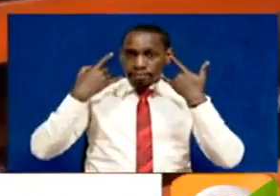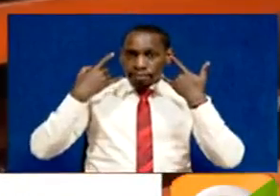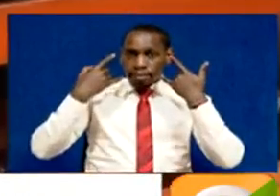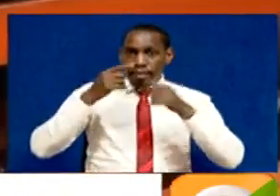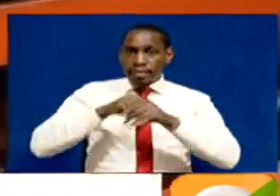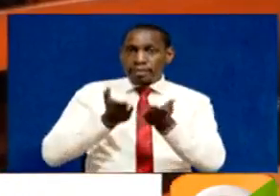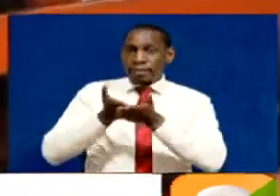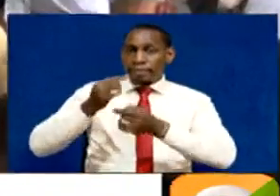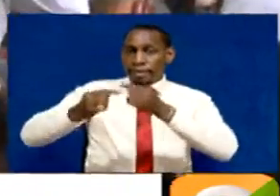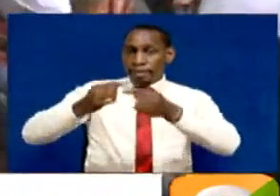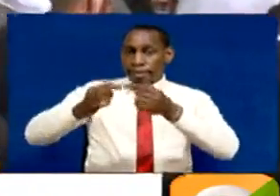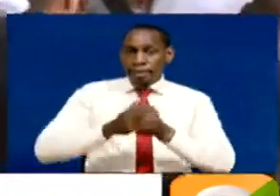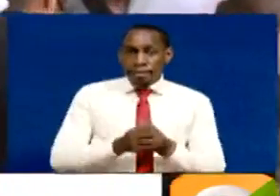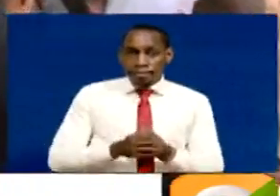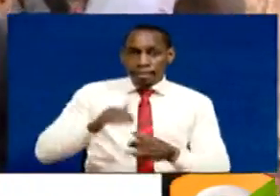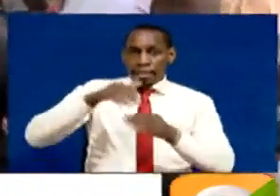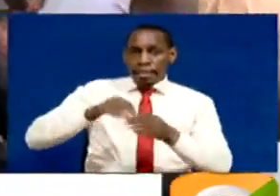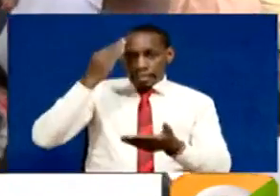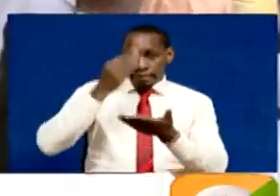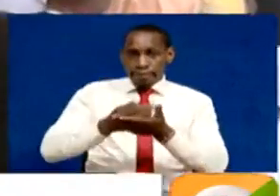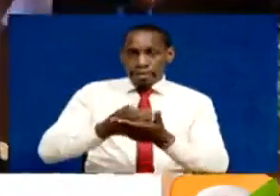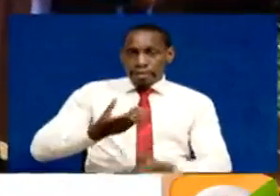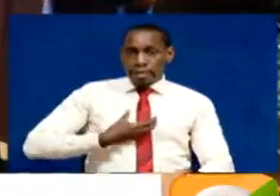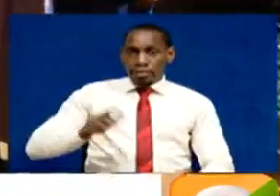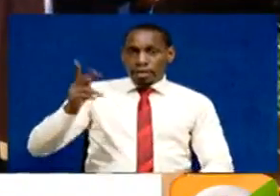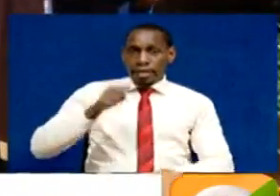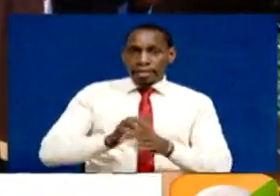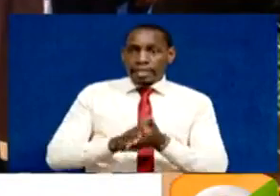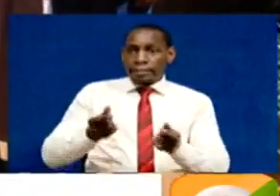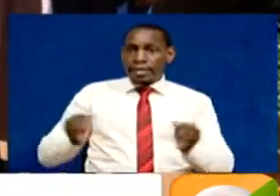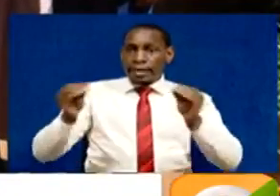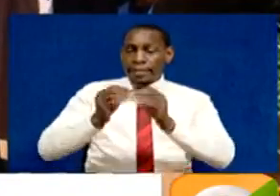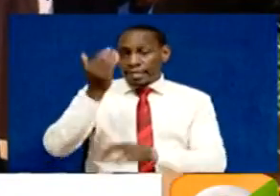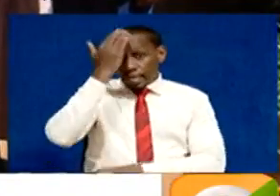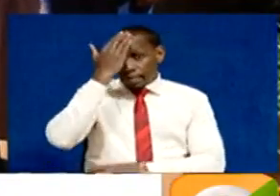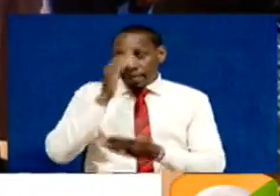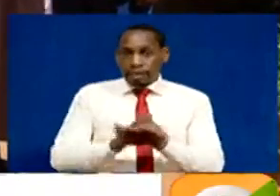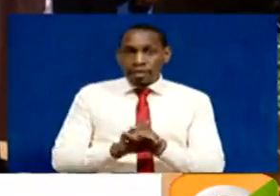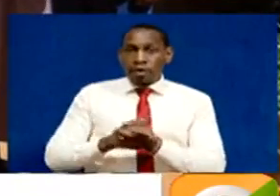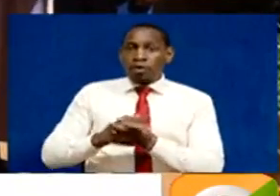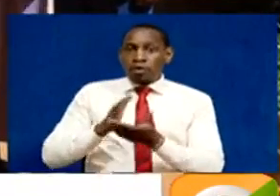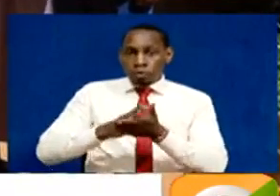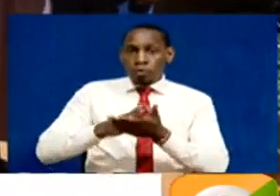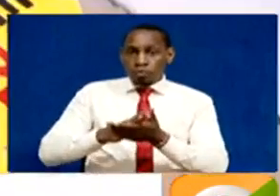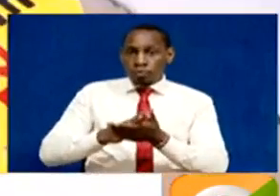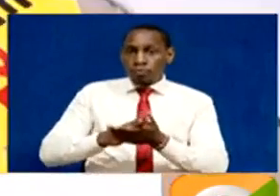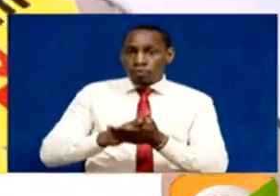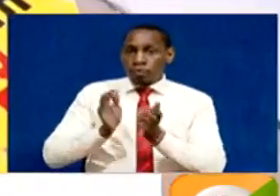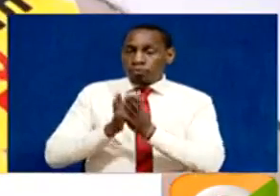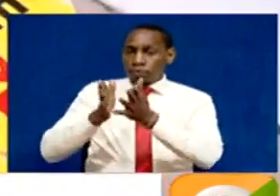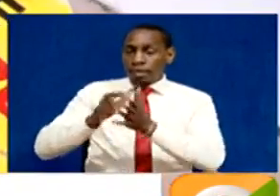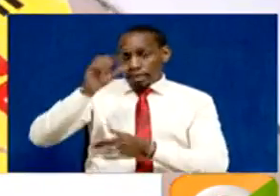masks during services. The Interfaith Council of Kenya, during a media briefing Monday, while welcoming the government's move to